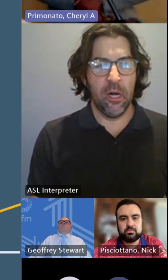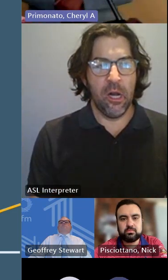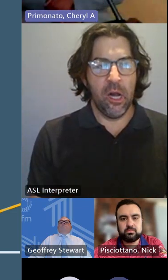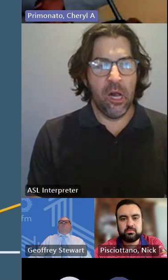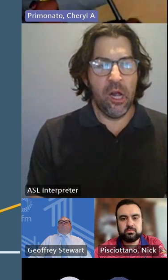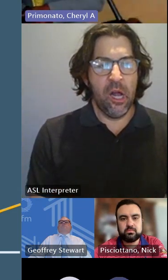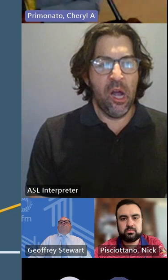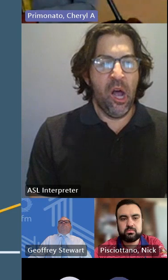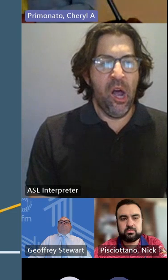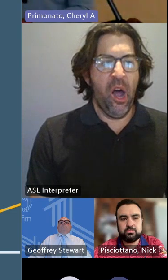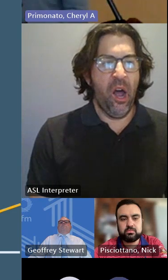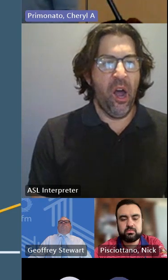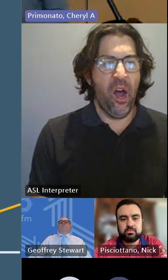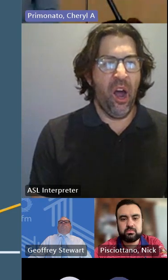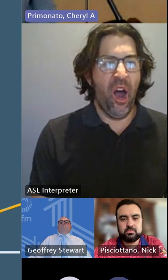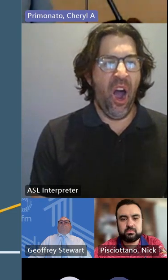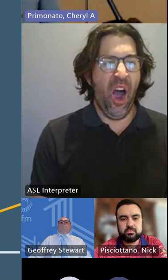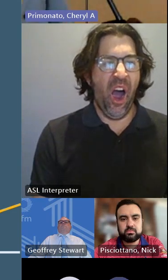were gonna say.